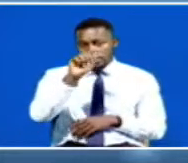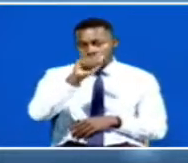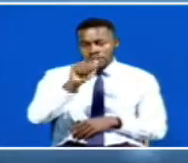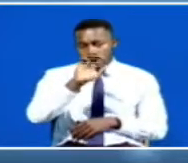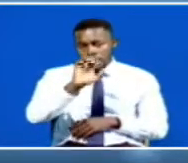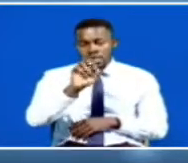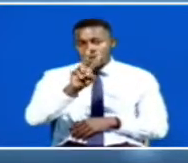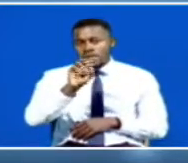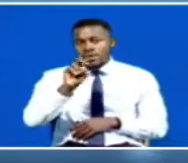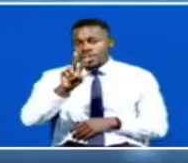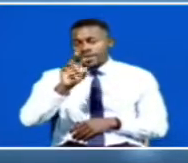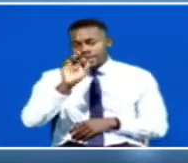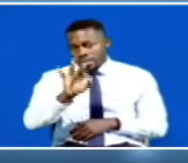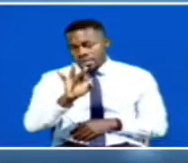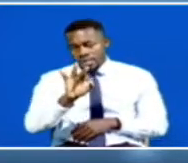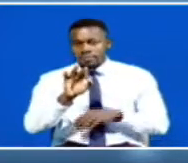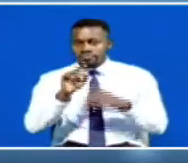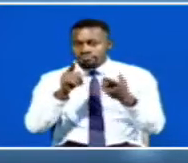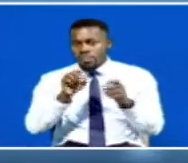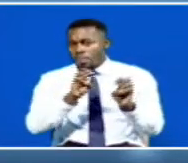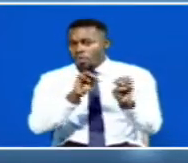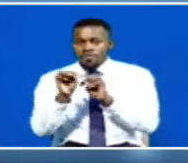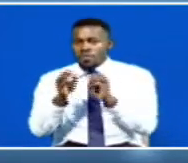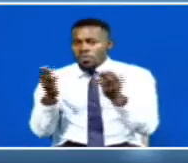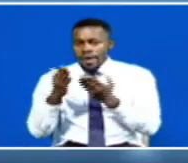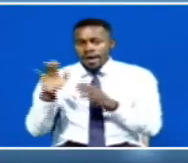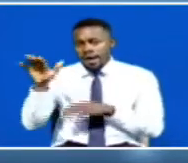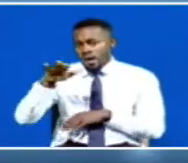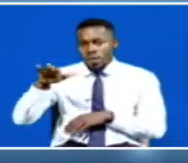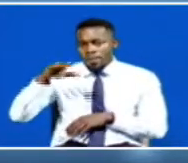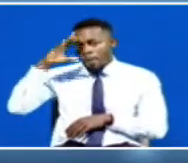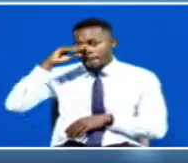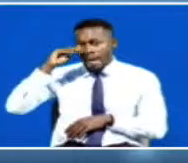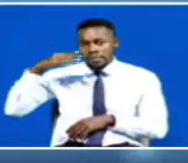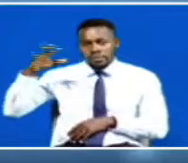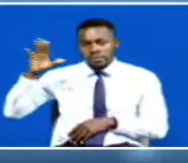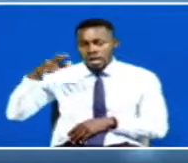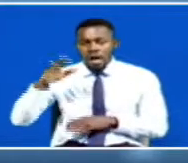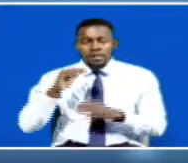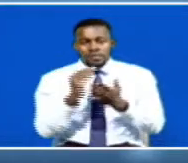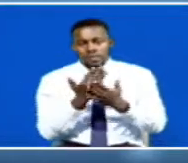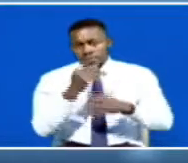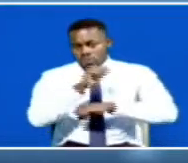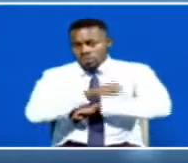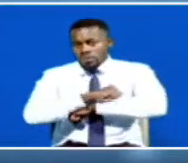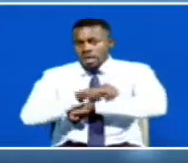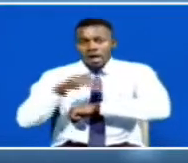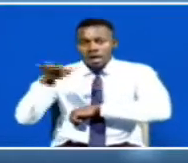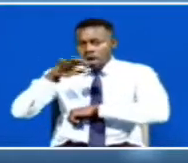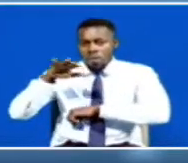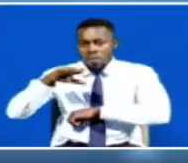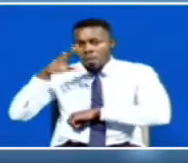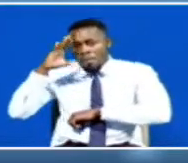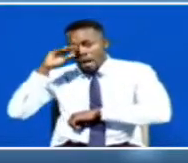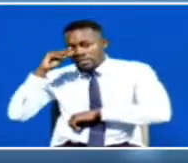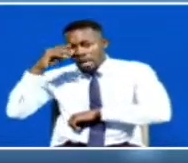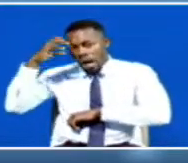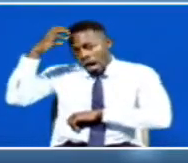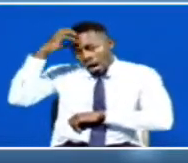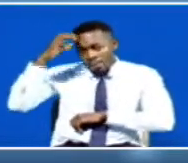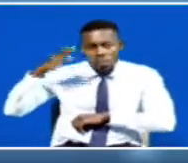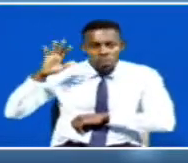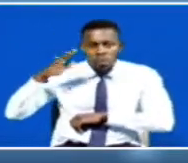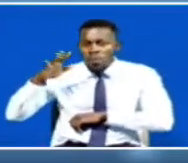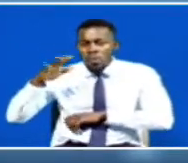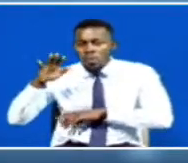2023, and we cross over to the Coast region, which was all jubilation in some of the schools across the Coast region as the 2023 KCSE